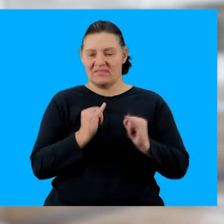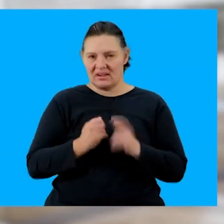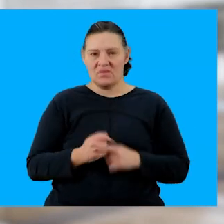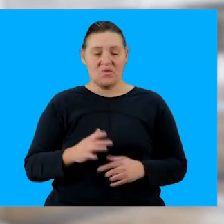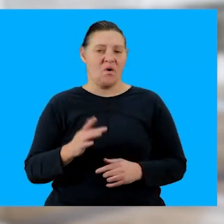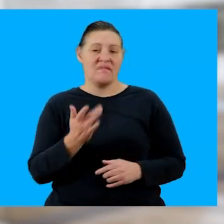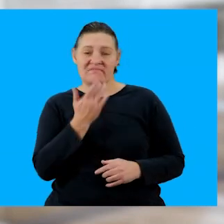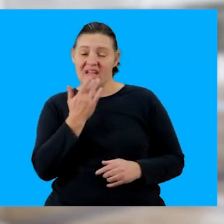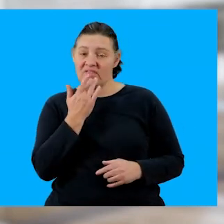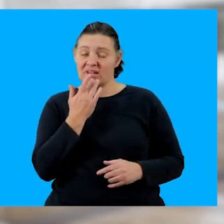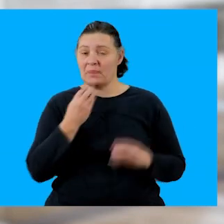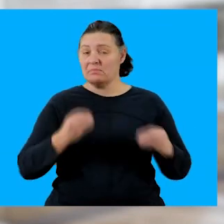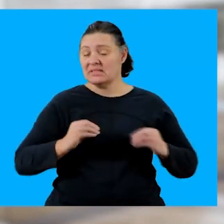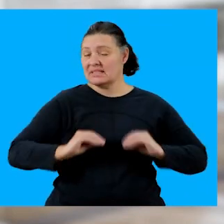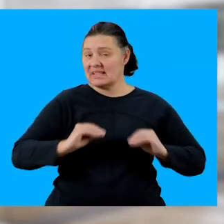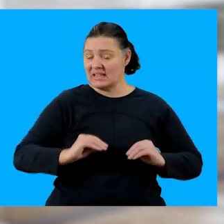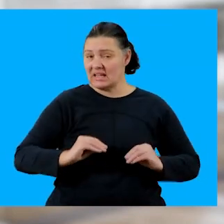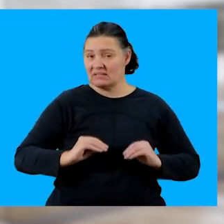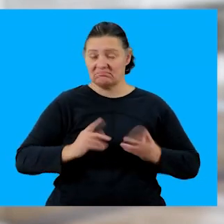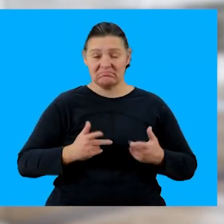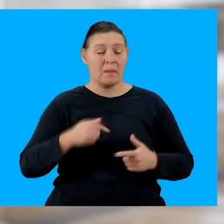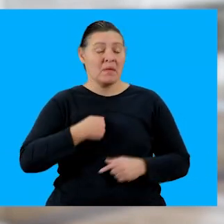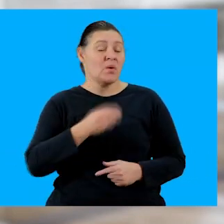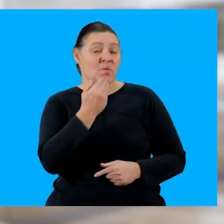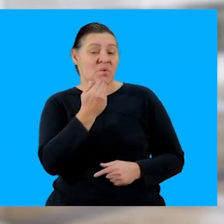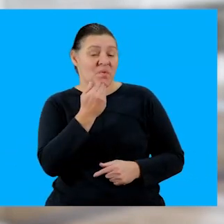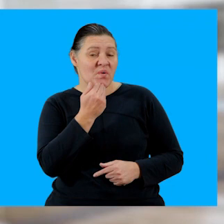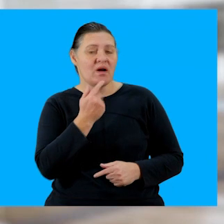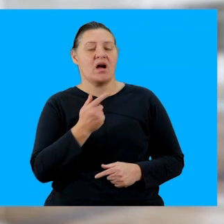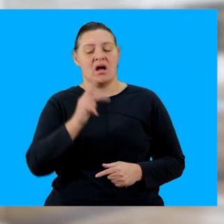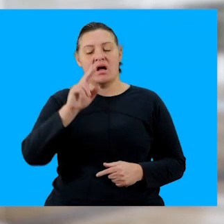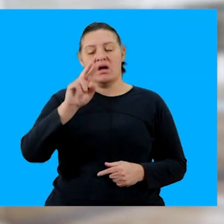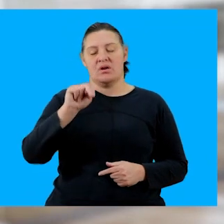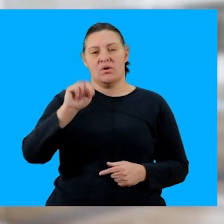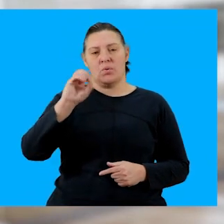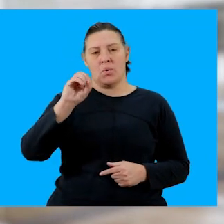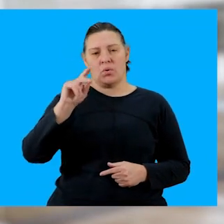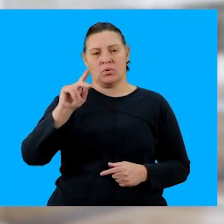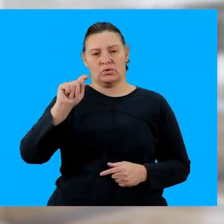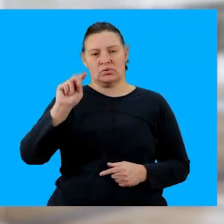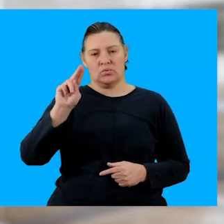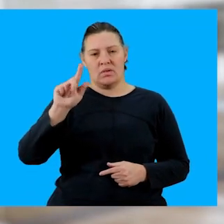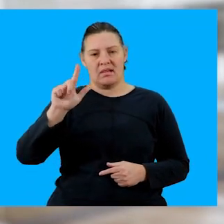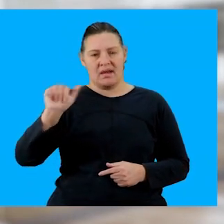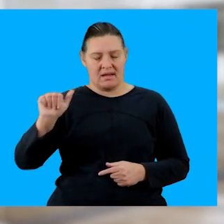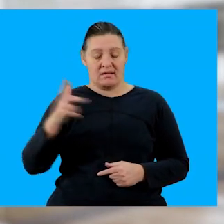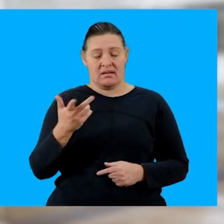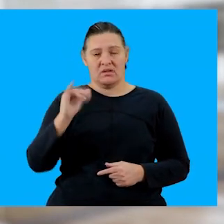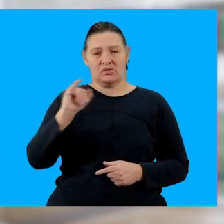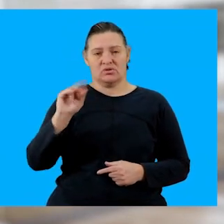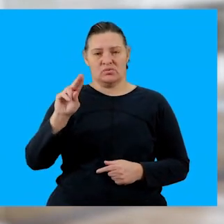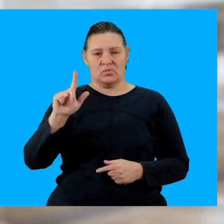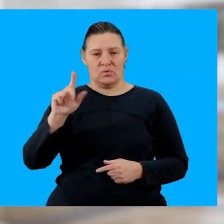Good day, grade 11s. Your favorite business studies tutor is back. I go by the name of Ms. Nokuthula Zulu. And today we